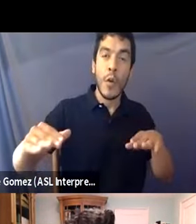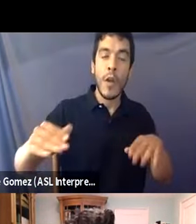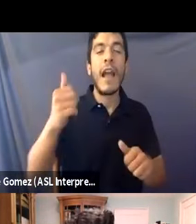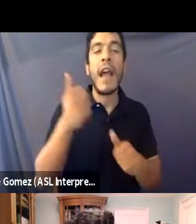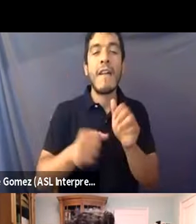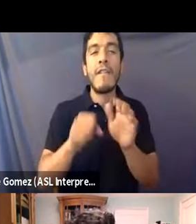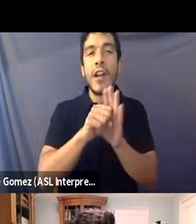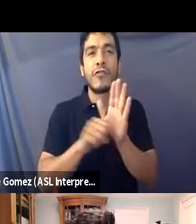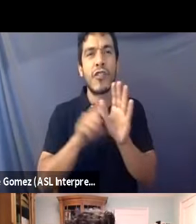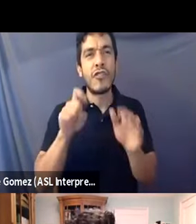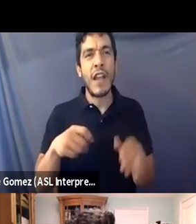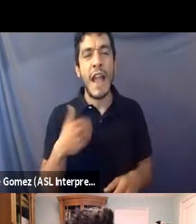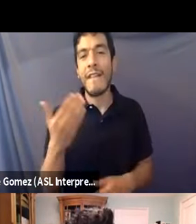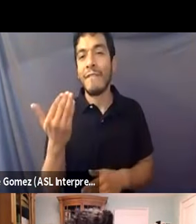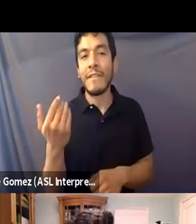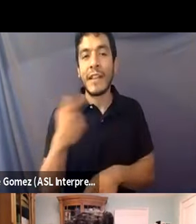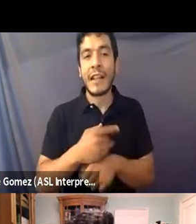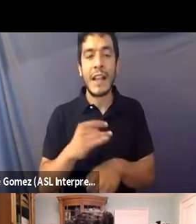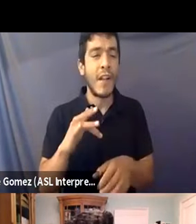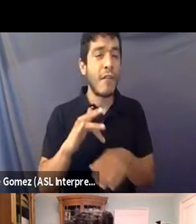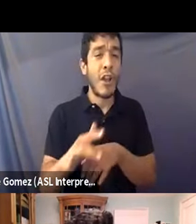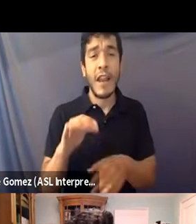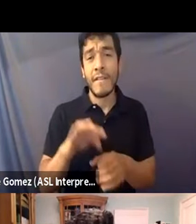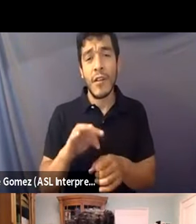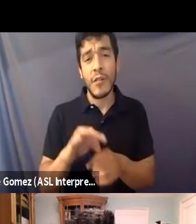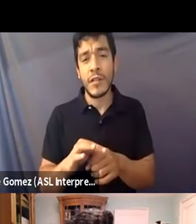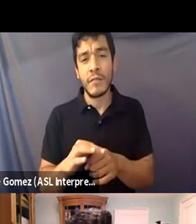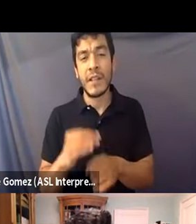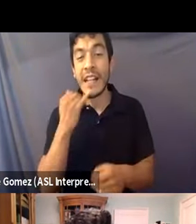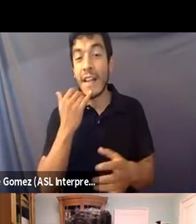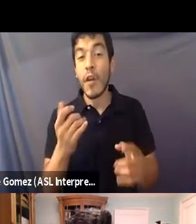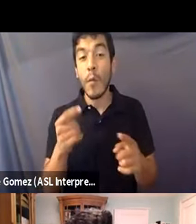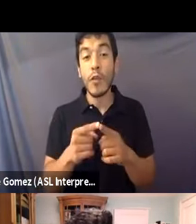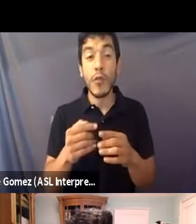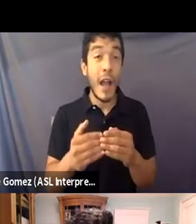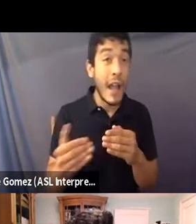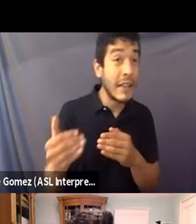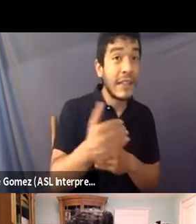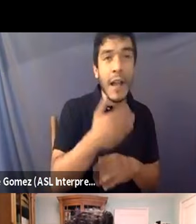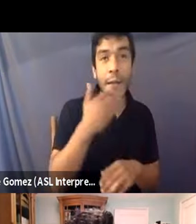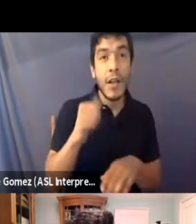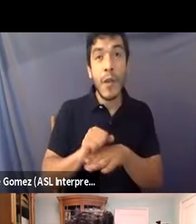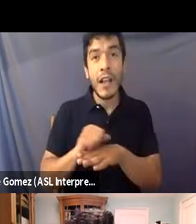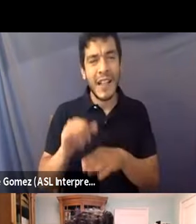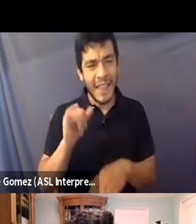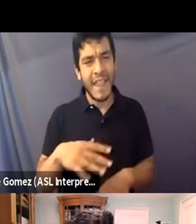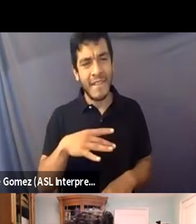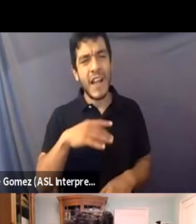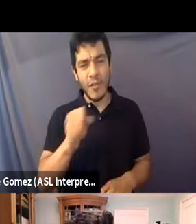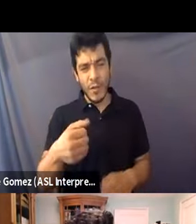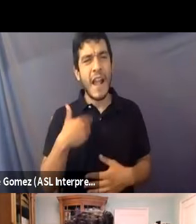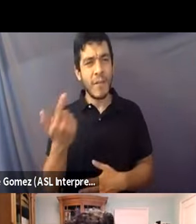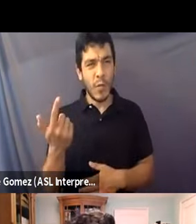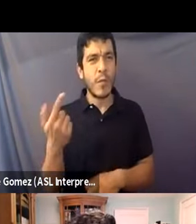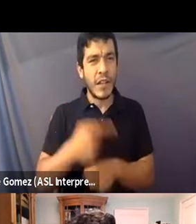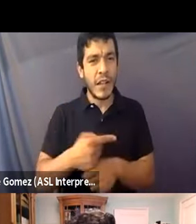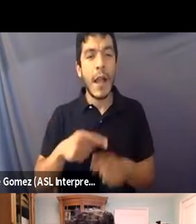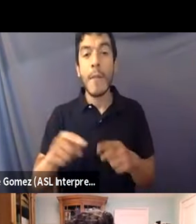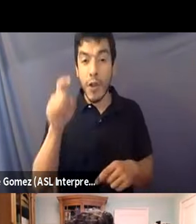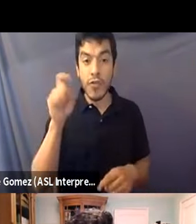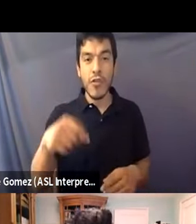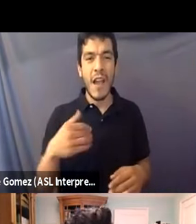days of early voting. Now, if you want to, you know, you know, exceed best practices, that's fine. You can have 21 days, but there should be a